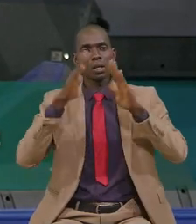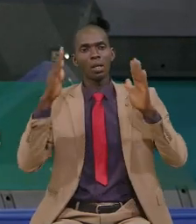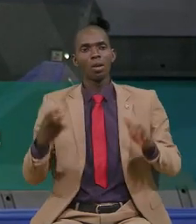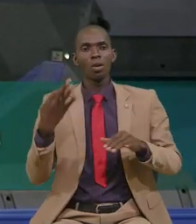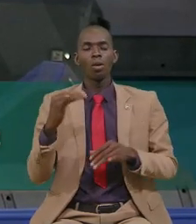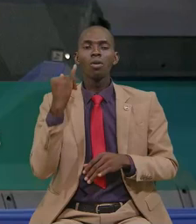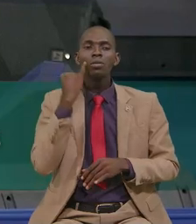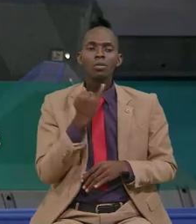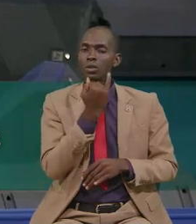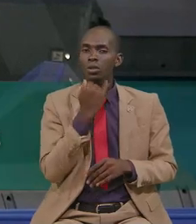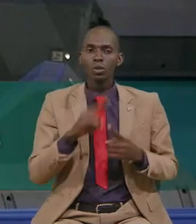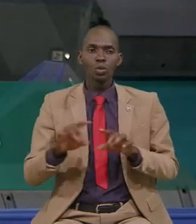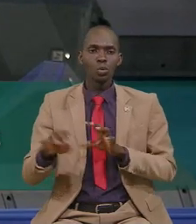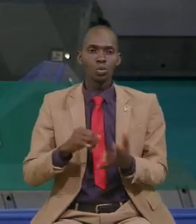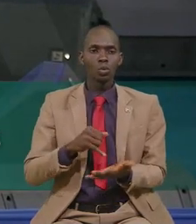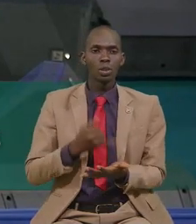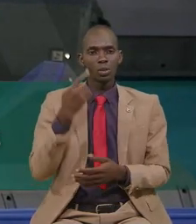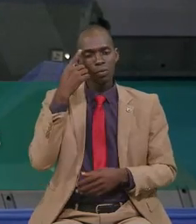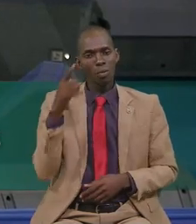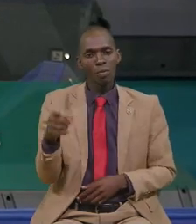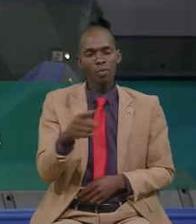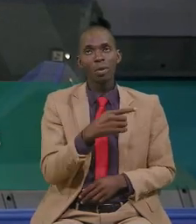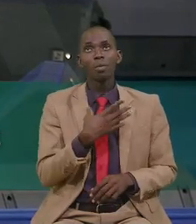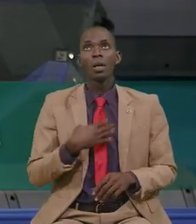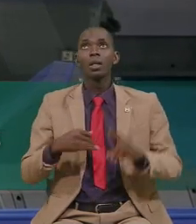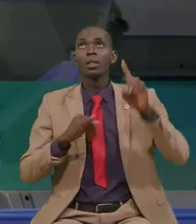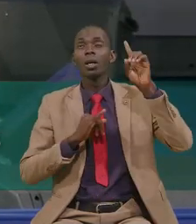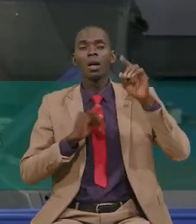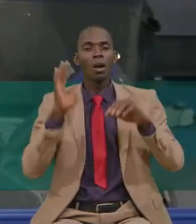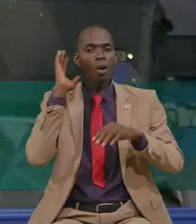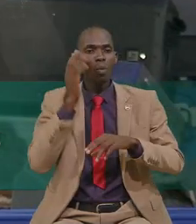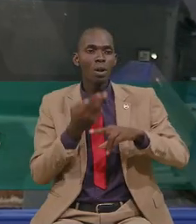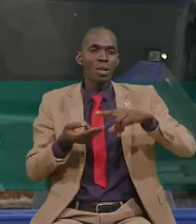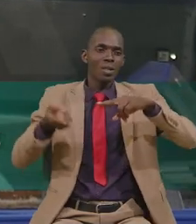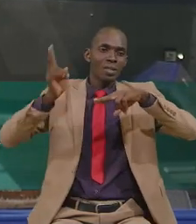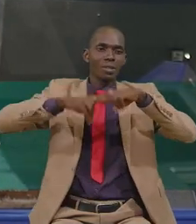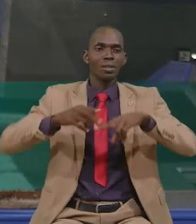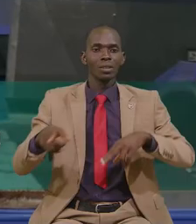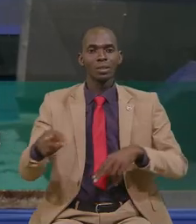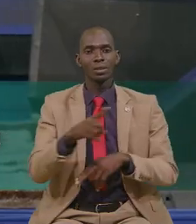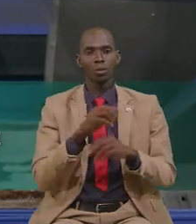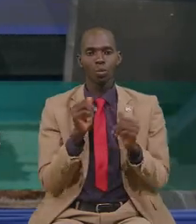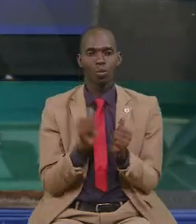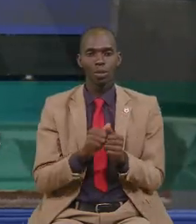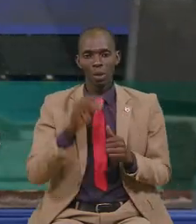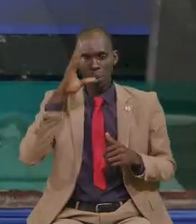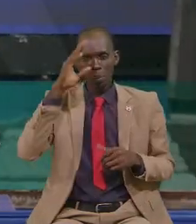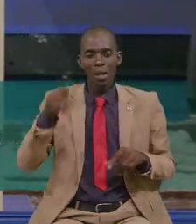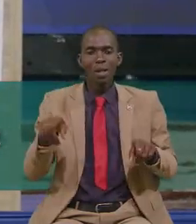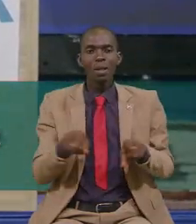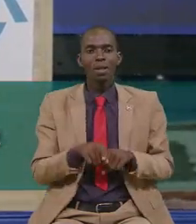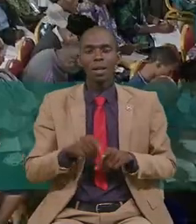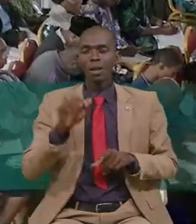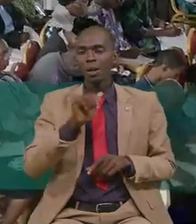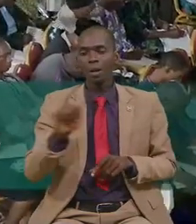do it for them, and I will increase them with men like a